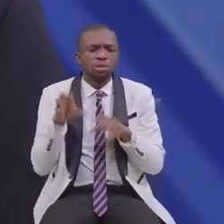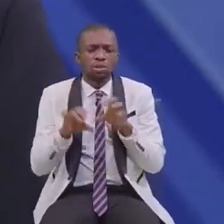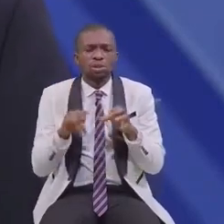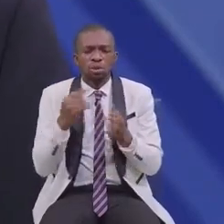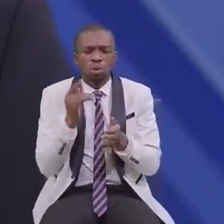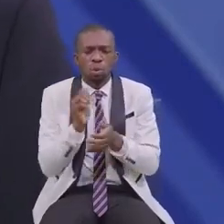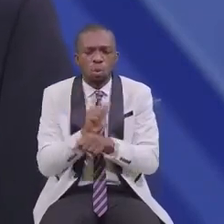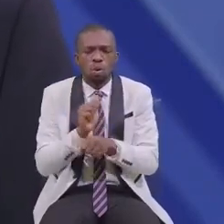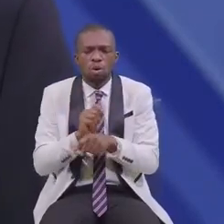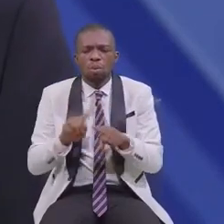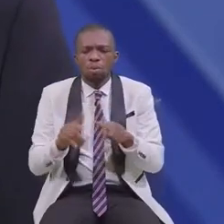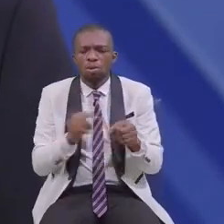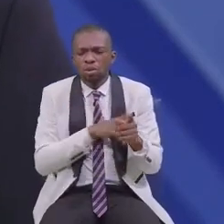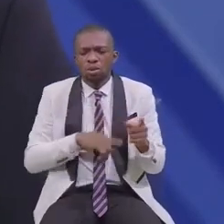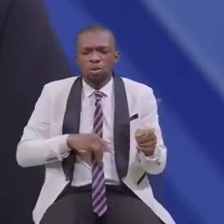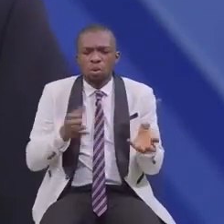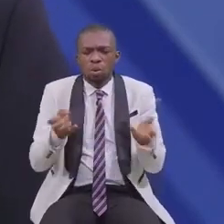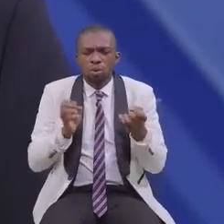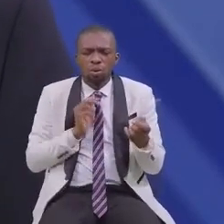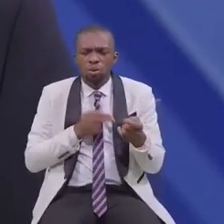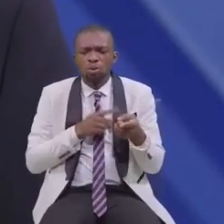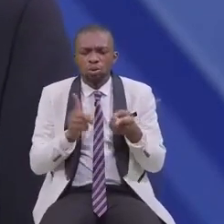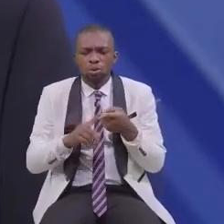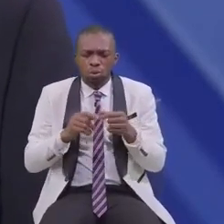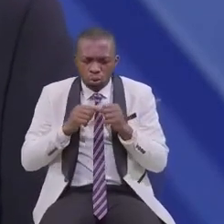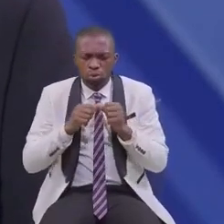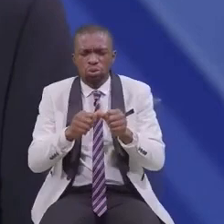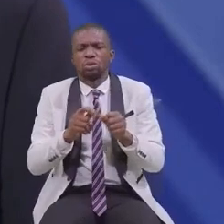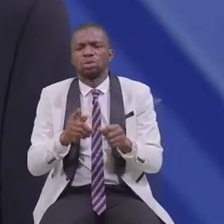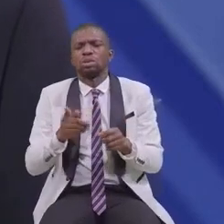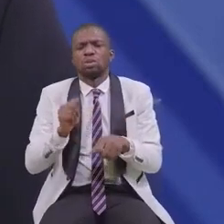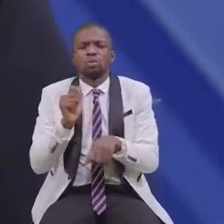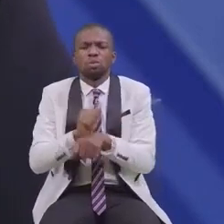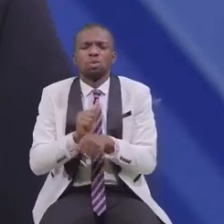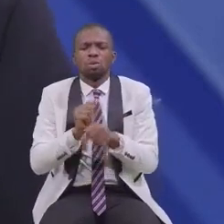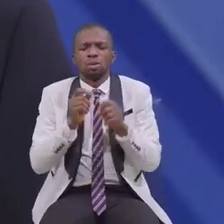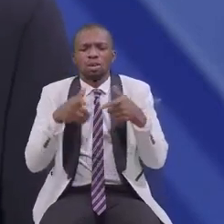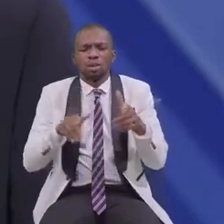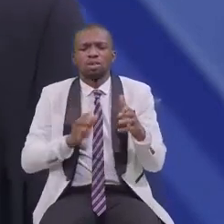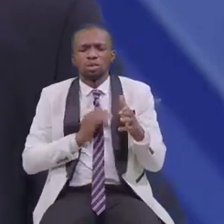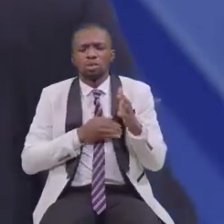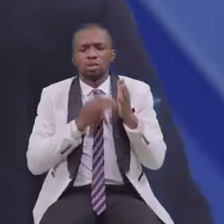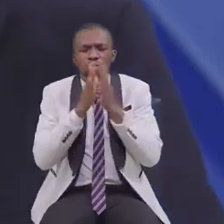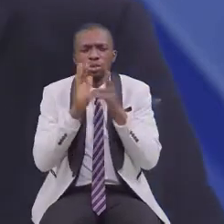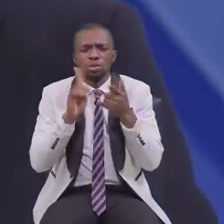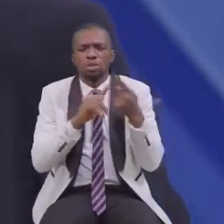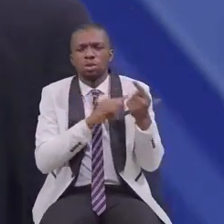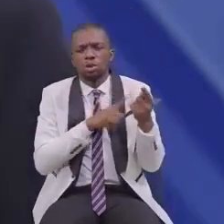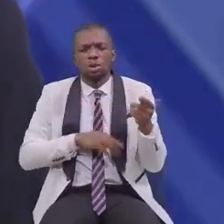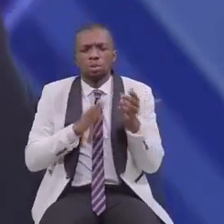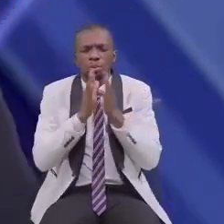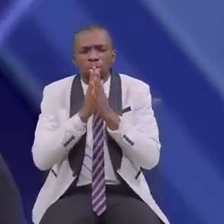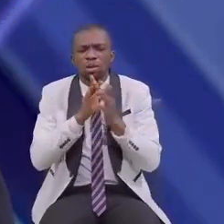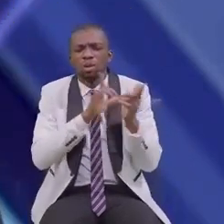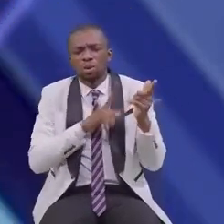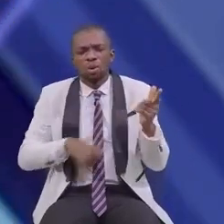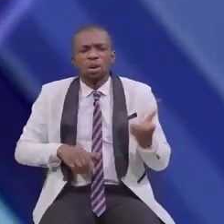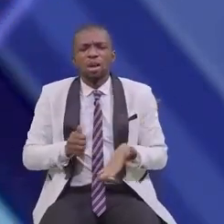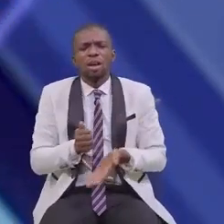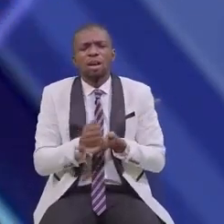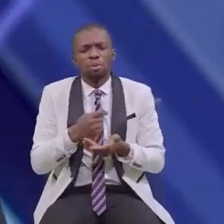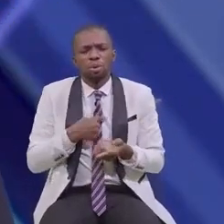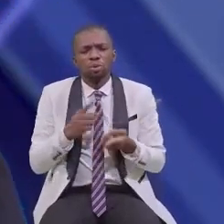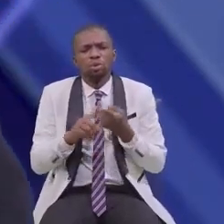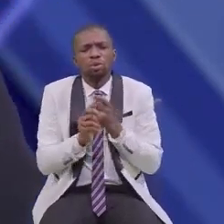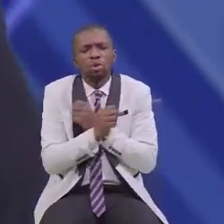forth into the work. Let's cry unto the Lord and say, Lord, help us to love those whom you